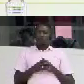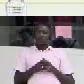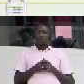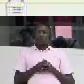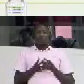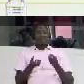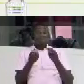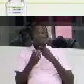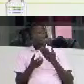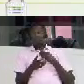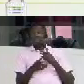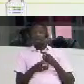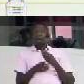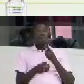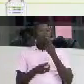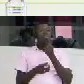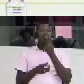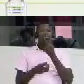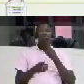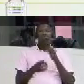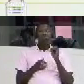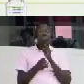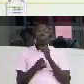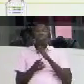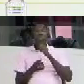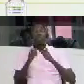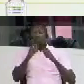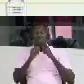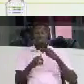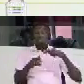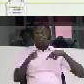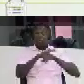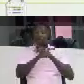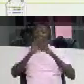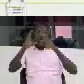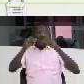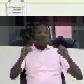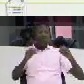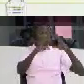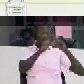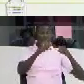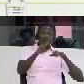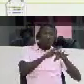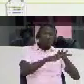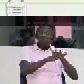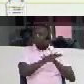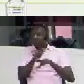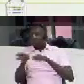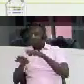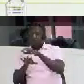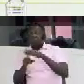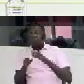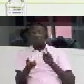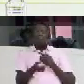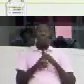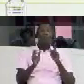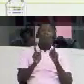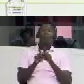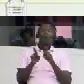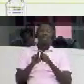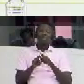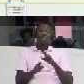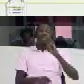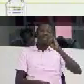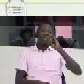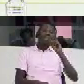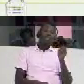xonxay sëriñ yi ñu ngi dugg office to office ak ñoom IG former IG Essa Badji. They